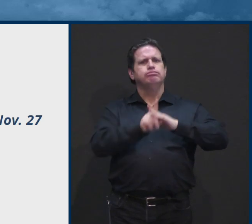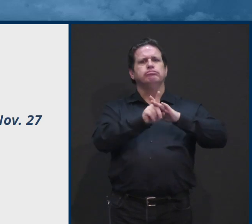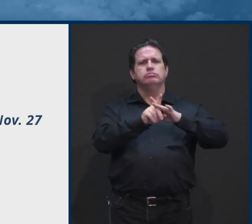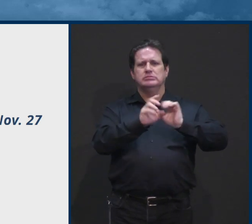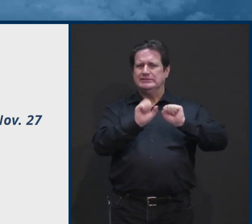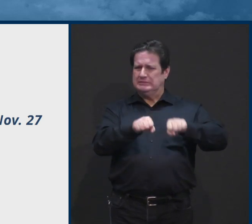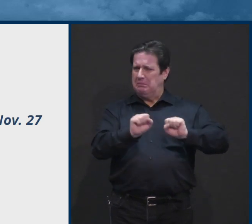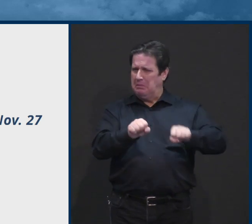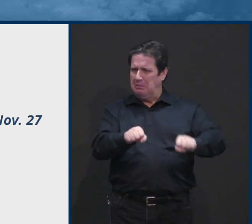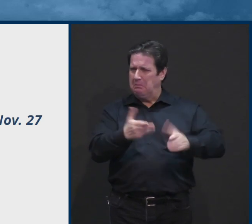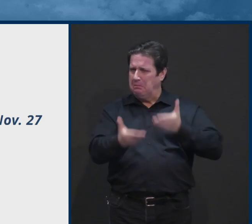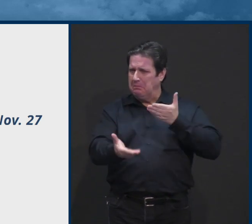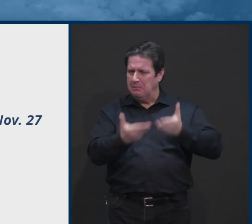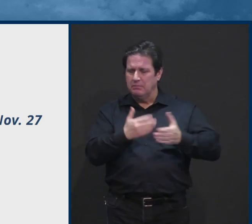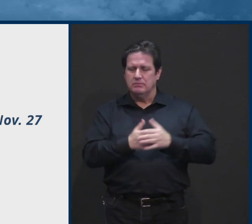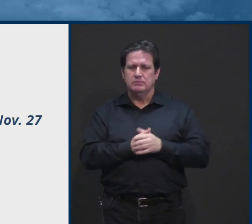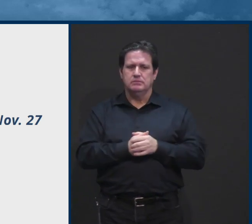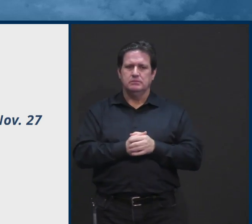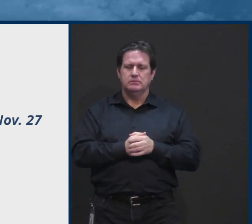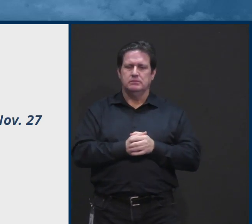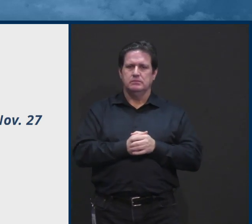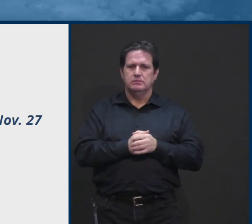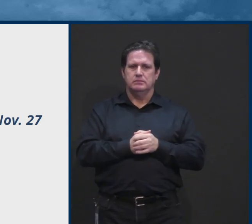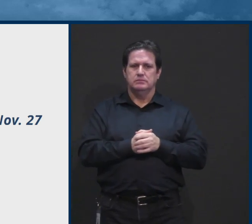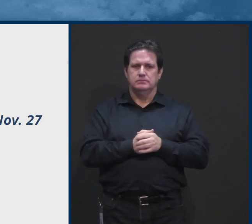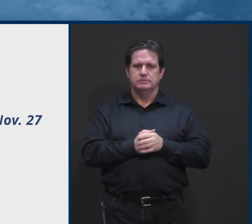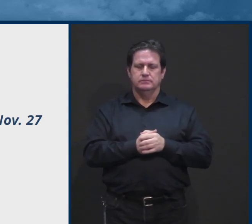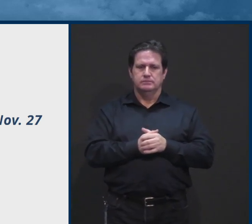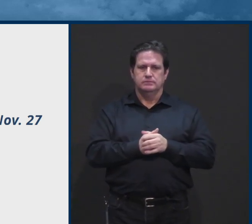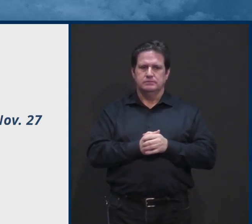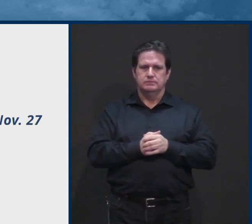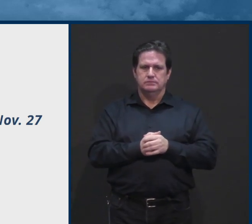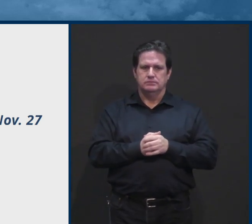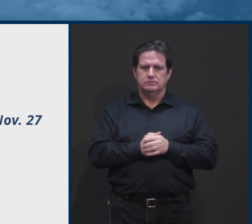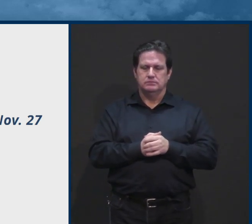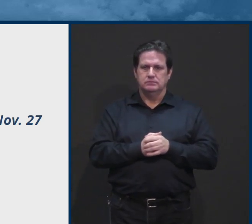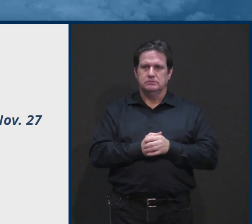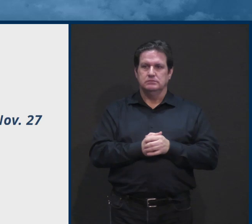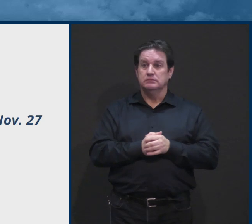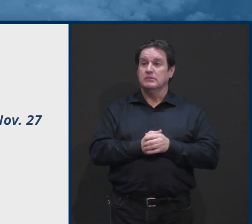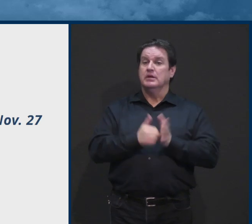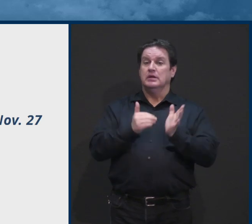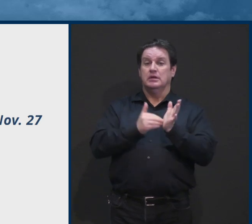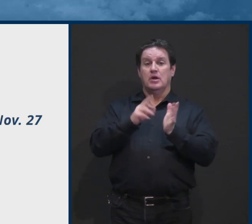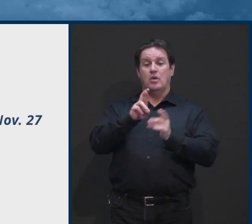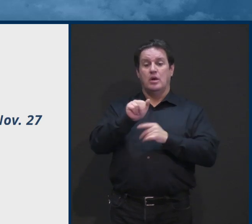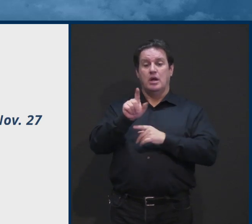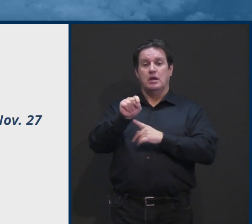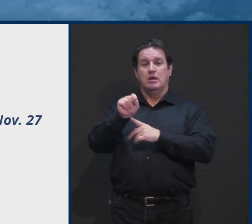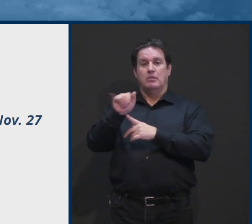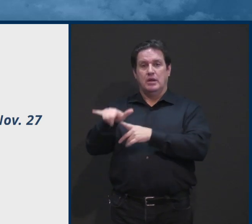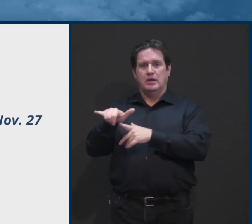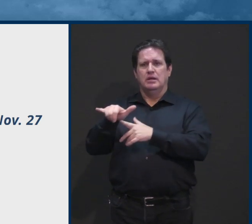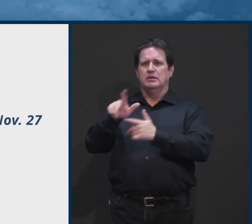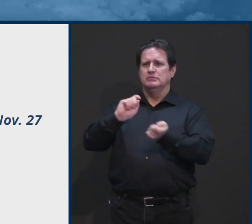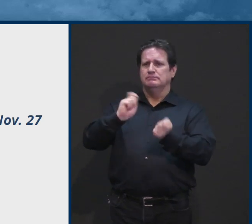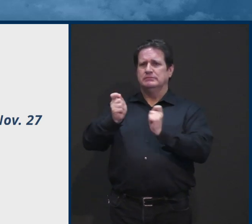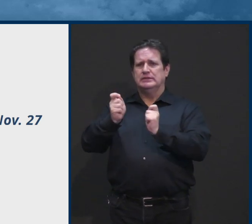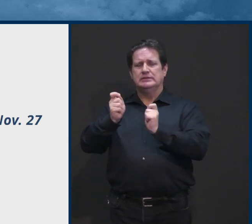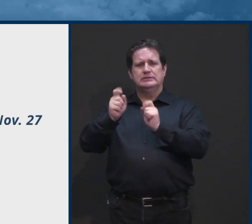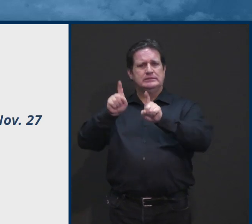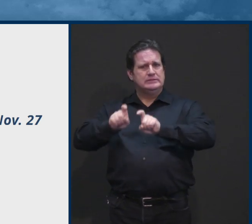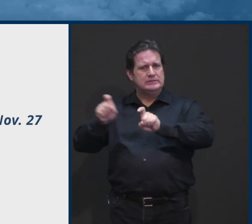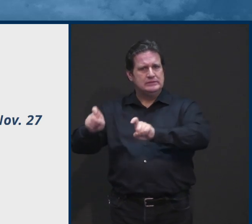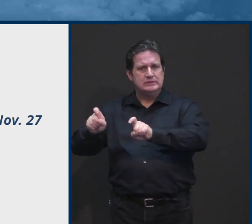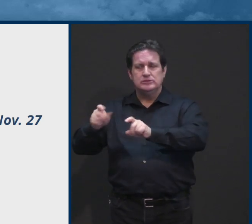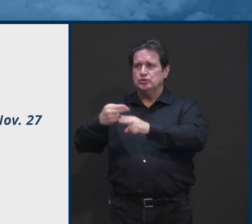as possible. But we also have to make sure we get those tests to the lab. So Dr. Rattay talked about some of the testing changes that